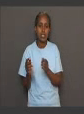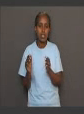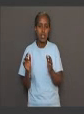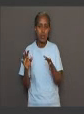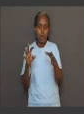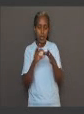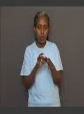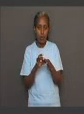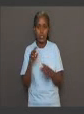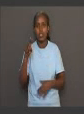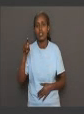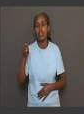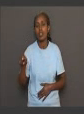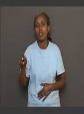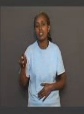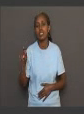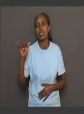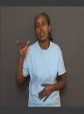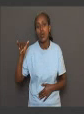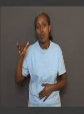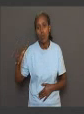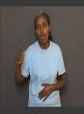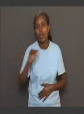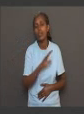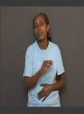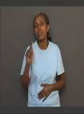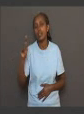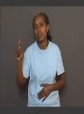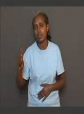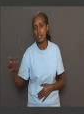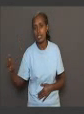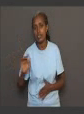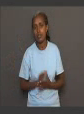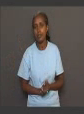coordinates x, y, and z.